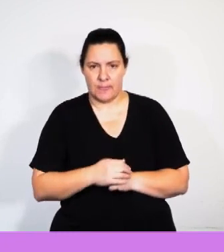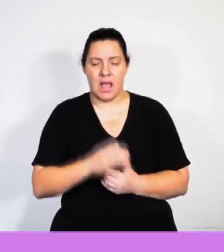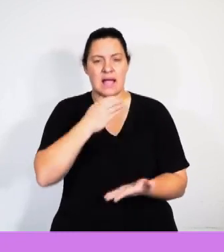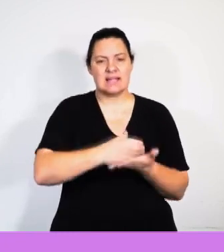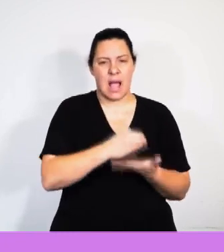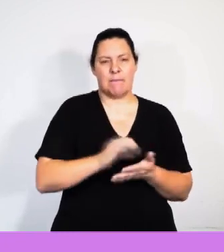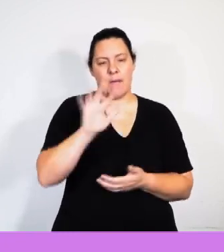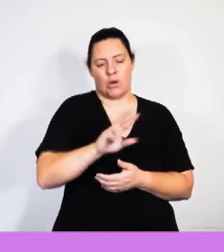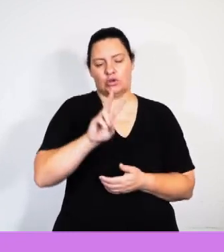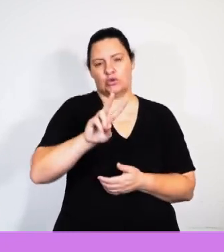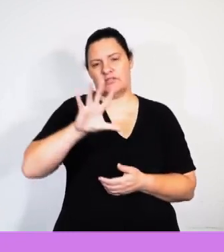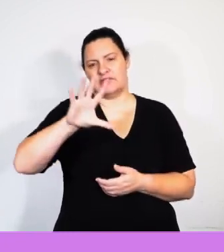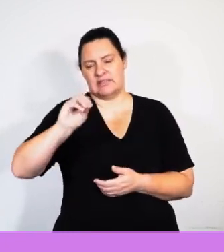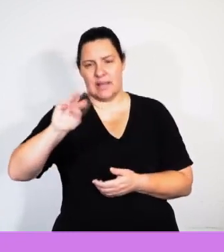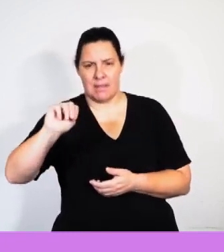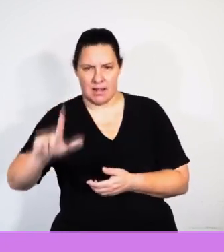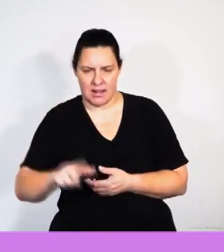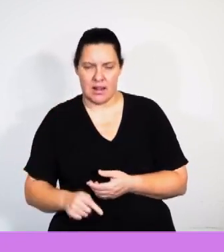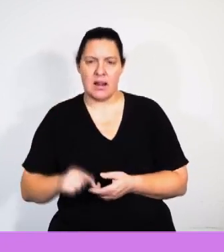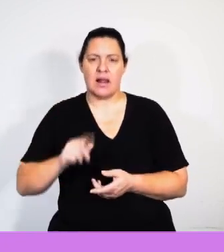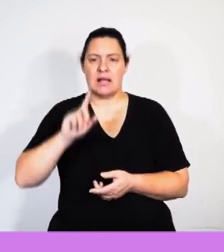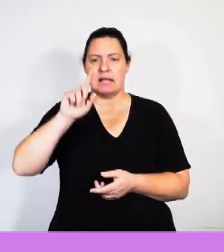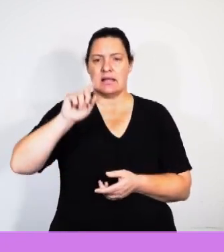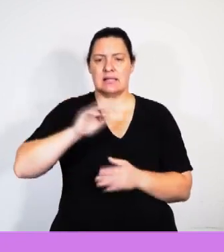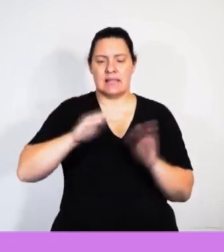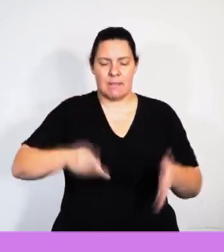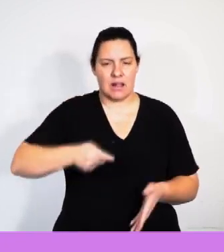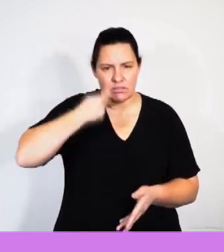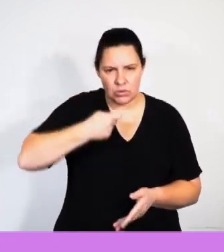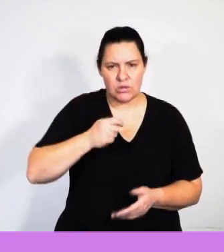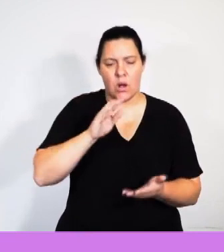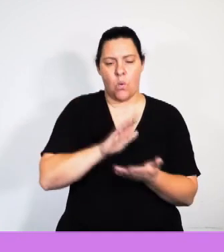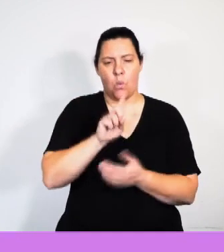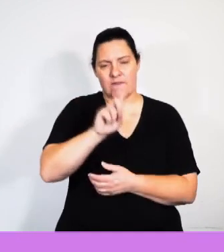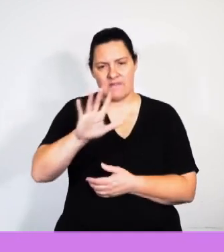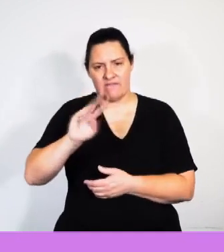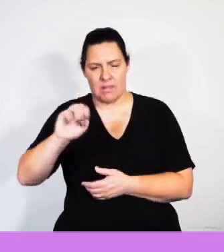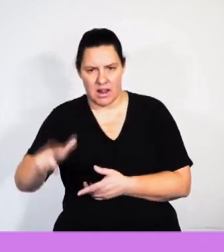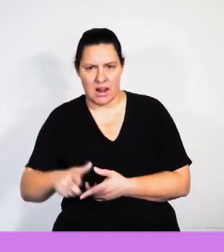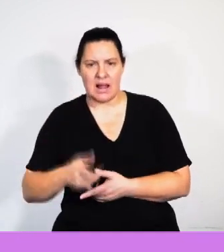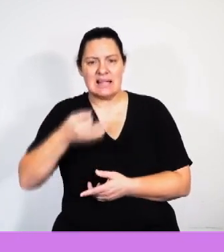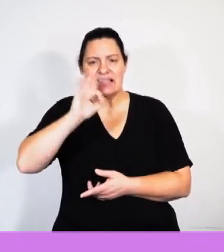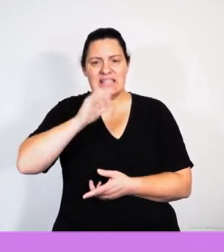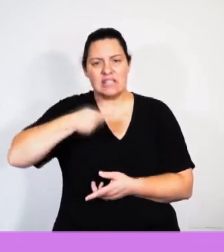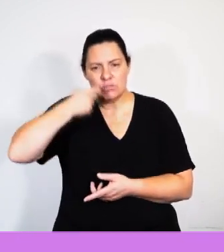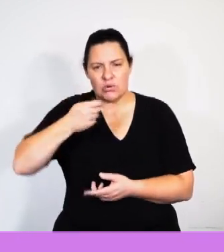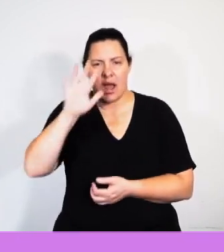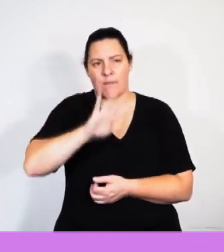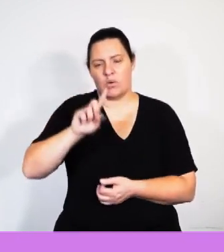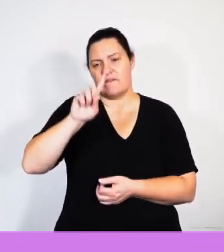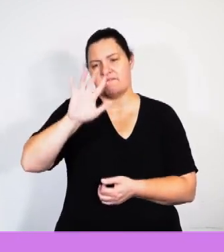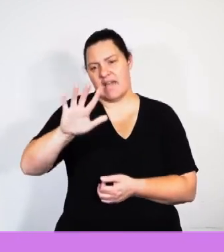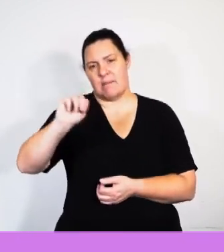A cup is about 250 milliliter. A tablespoon is about 15 milliliter. A teaspoon is about